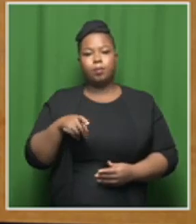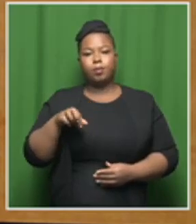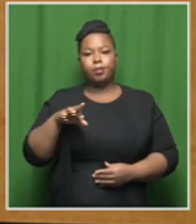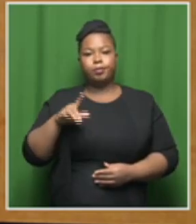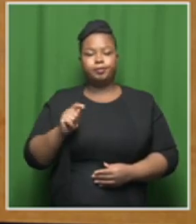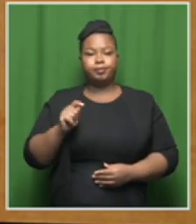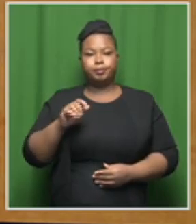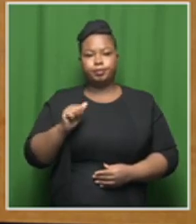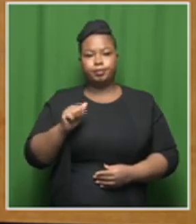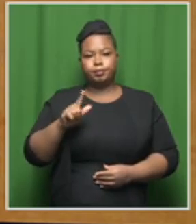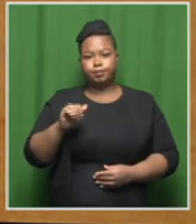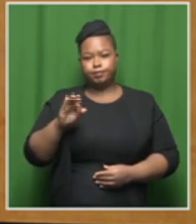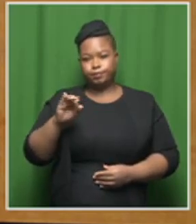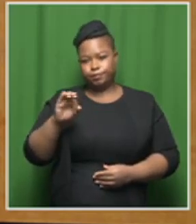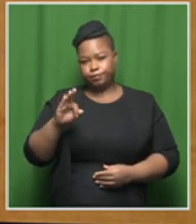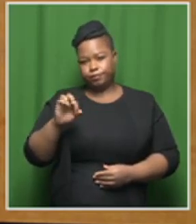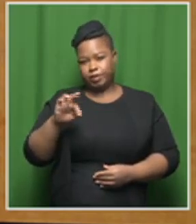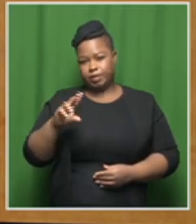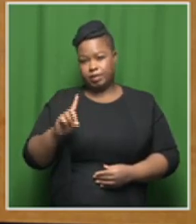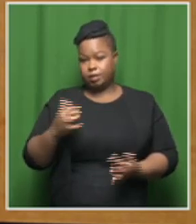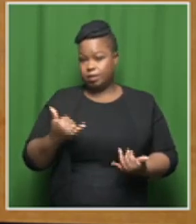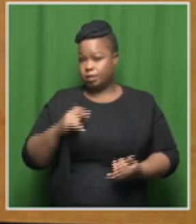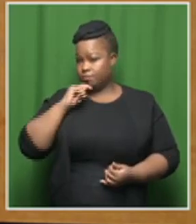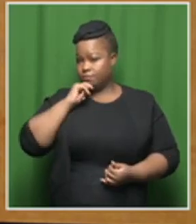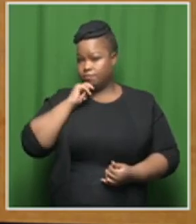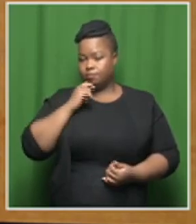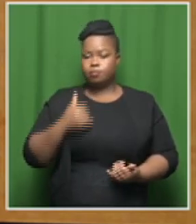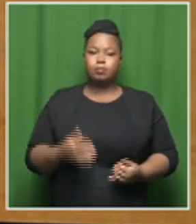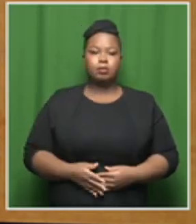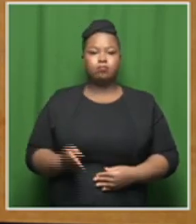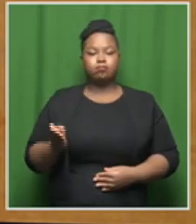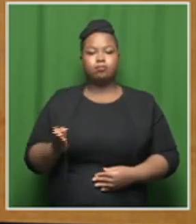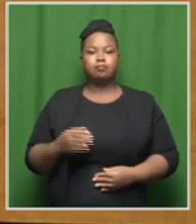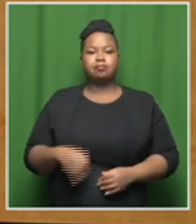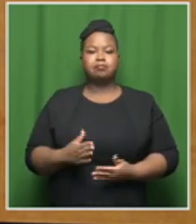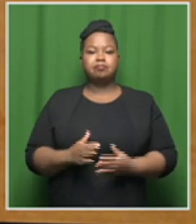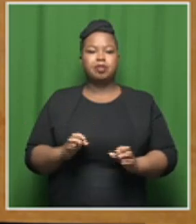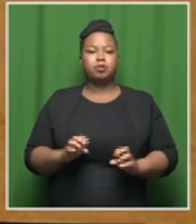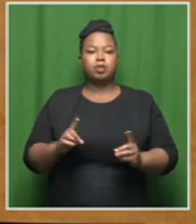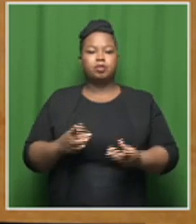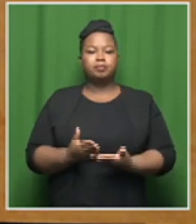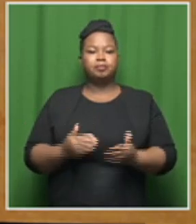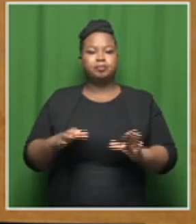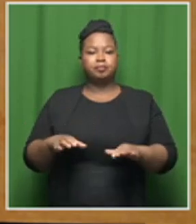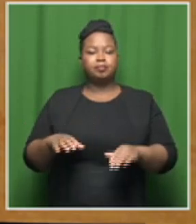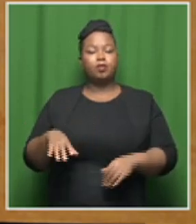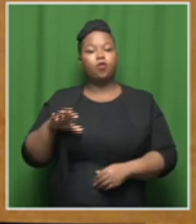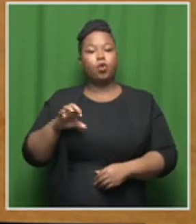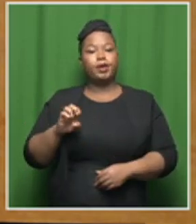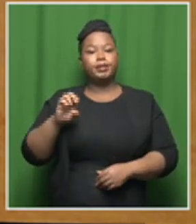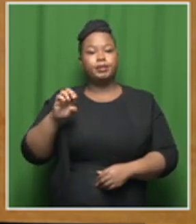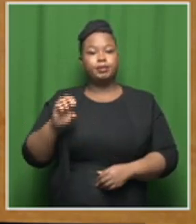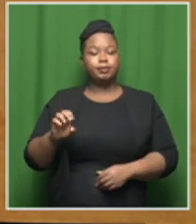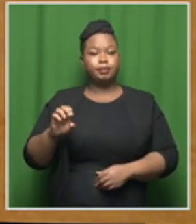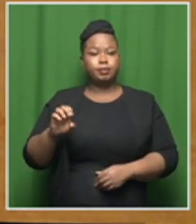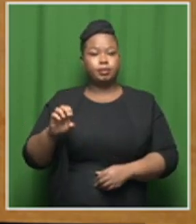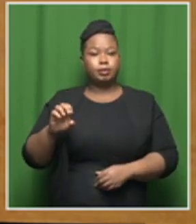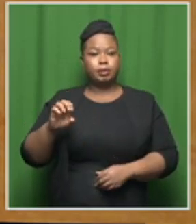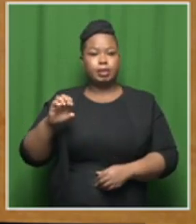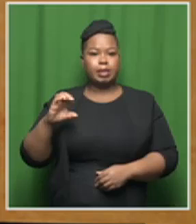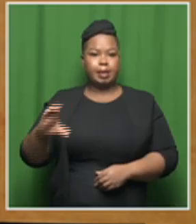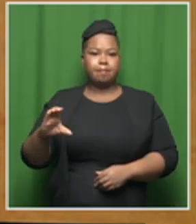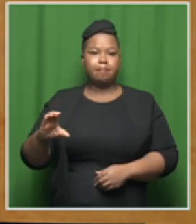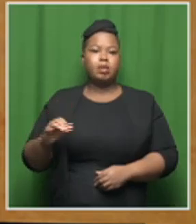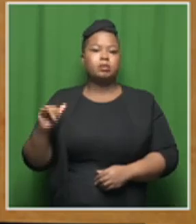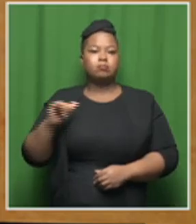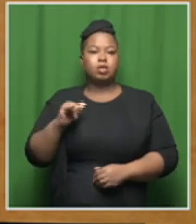Port Alfred today. And it is a milestone, of course, in the education sector in the province. The Eastern Cape Aviation School aims to establish